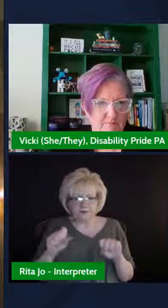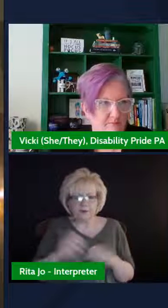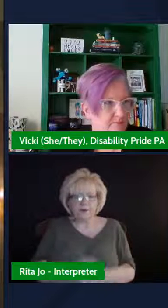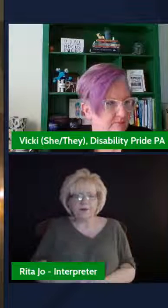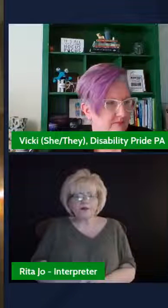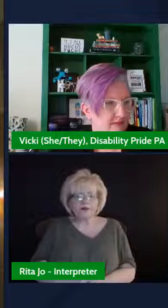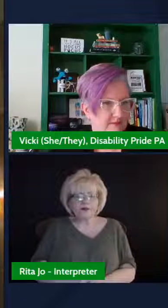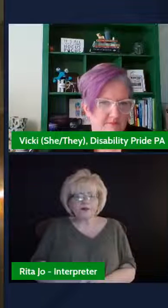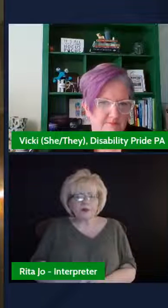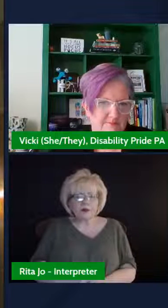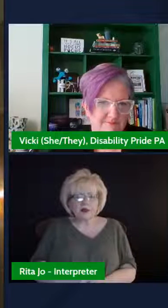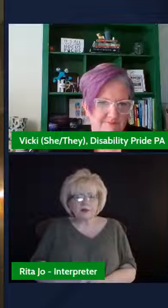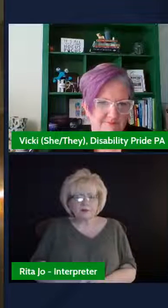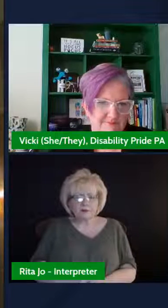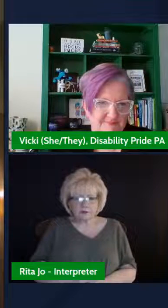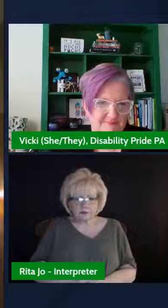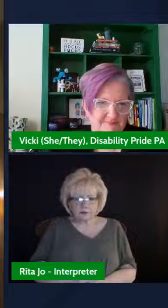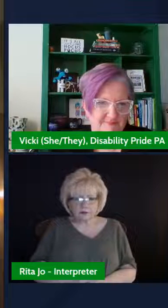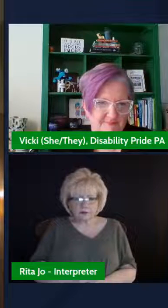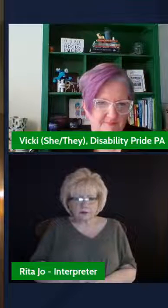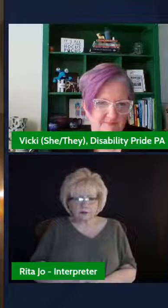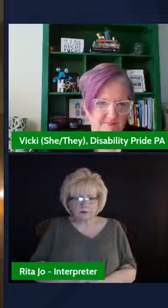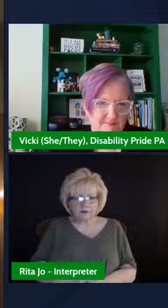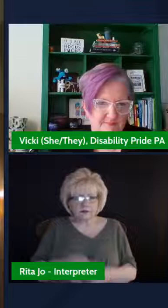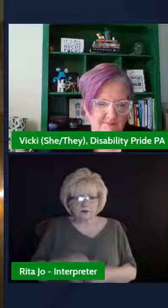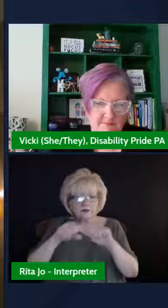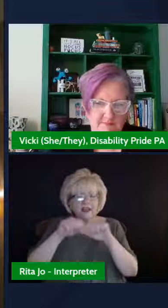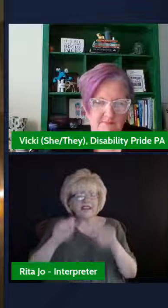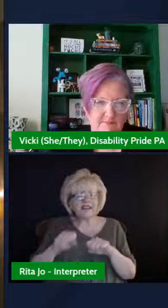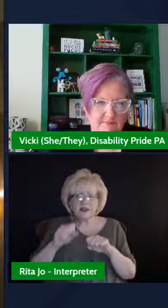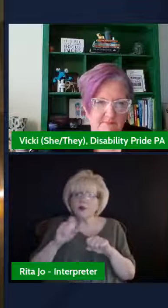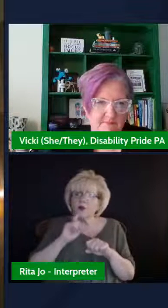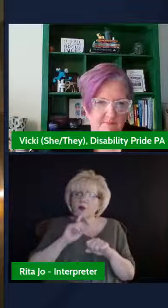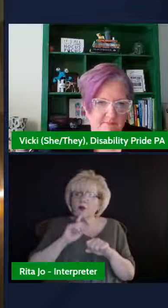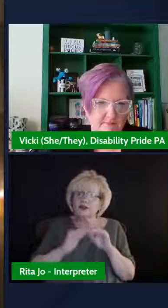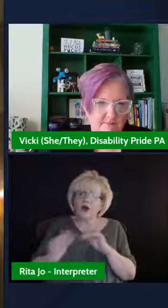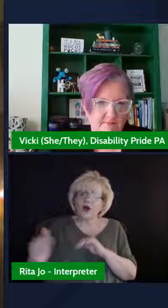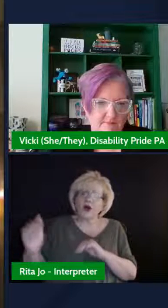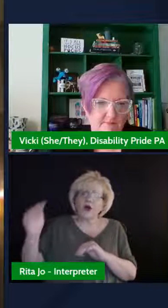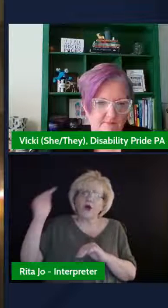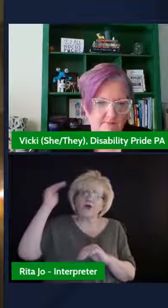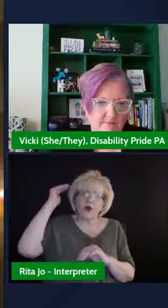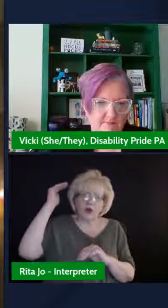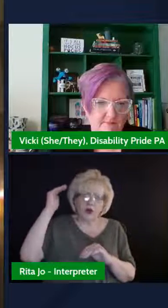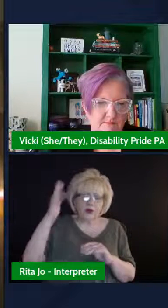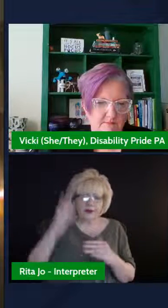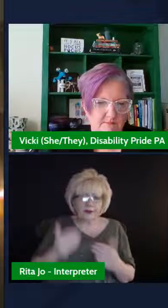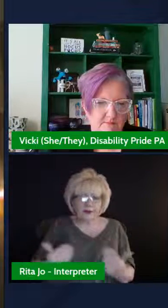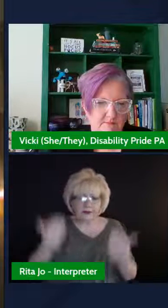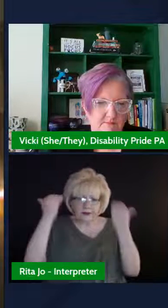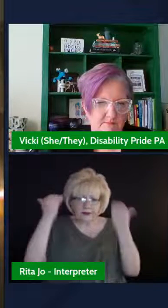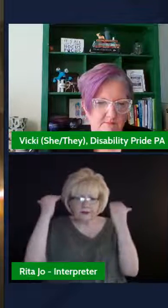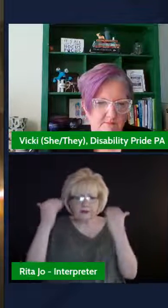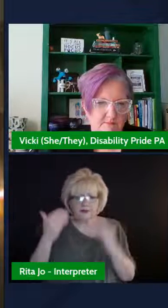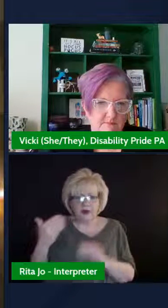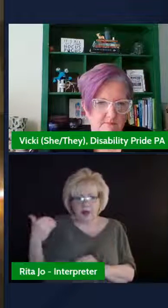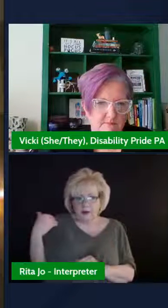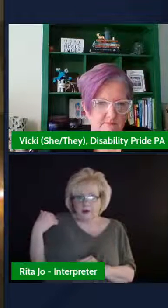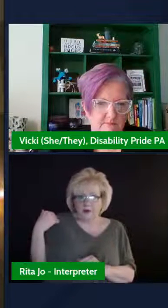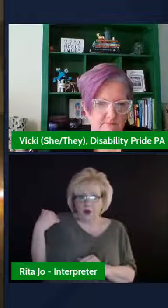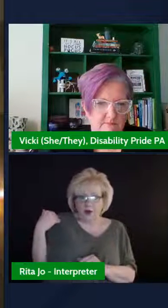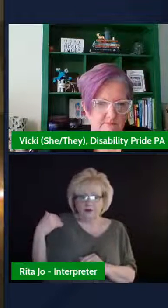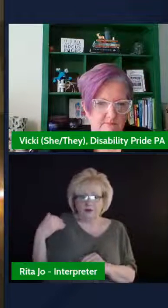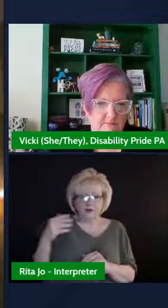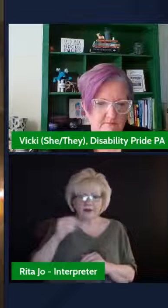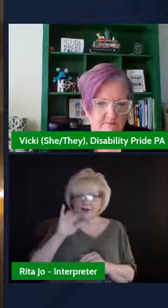our s- our system was slightly overloaded before, and I don't like this idea that we don't have enough resources to go around.